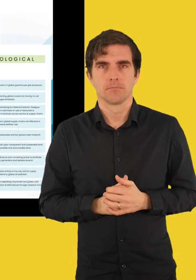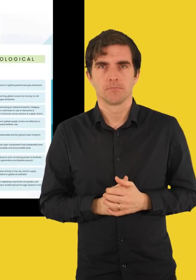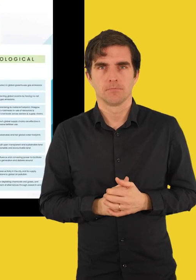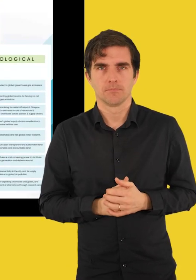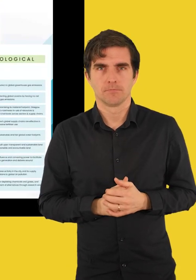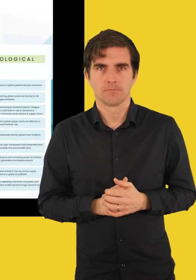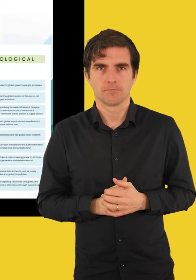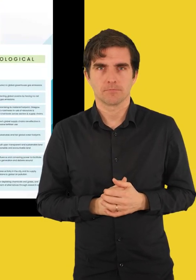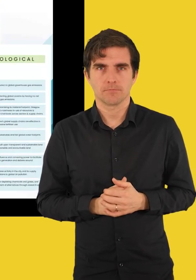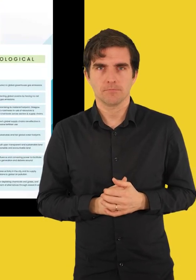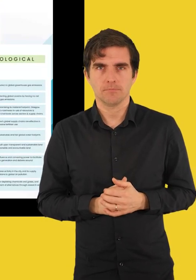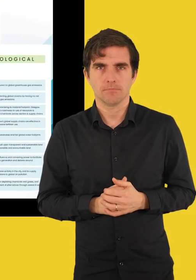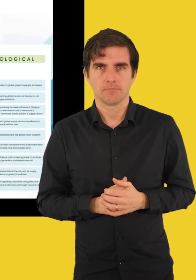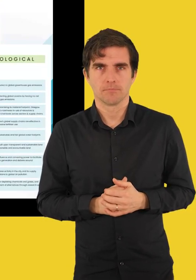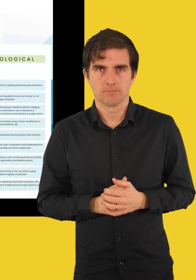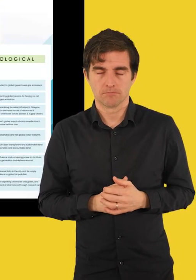develop those.